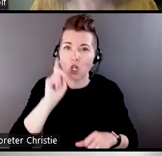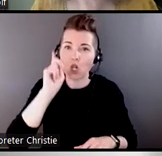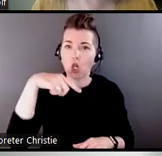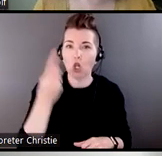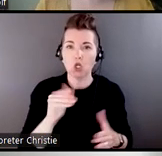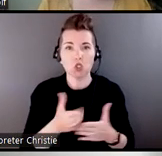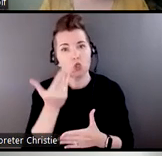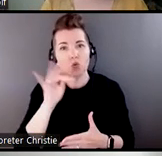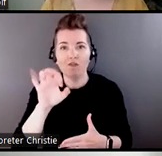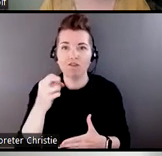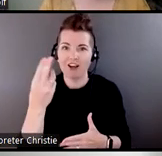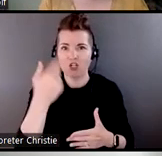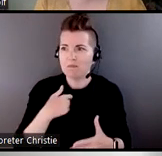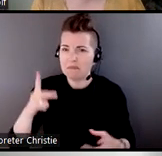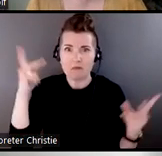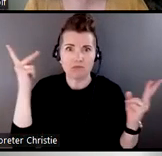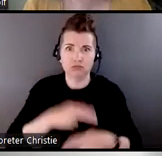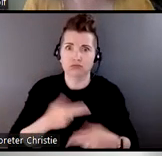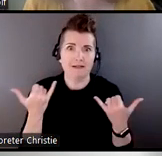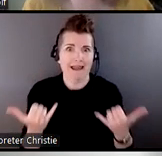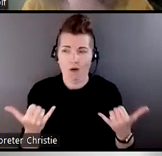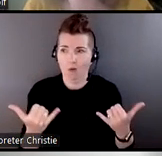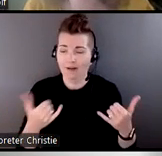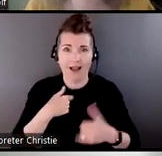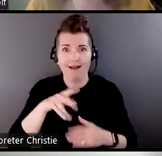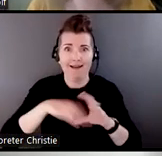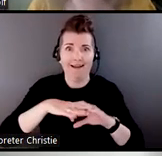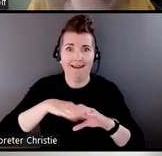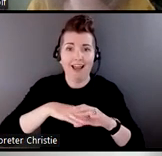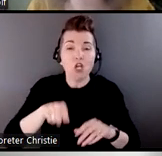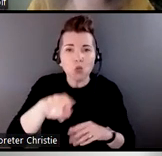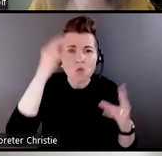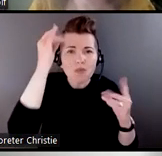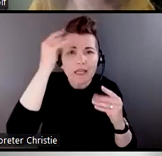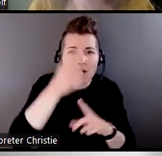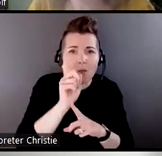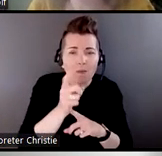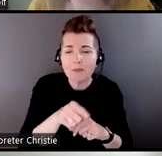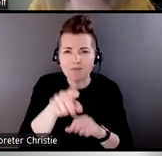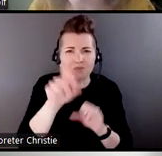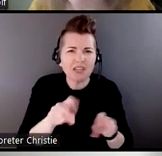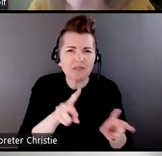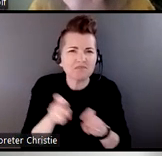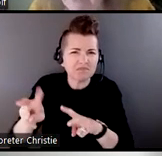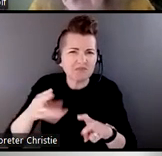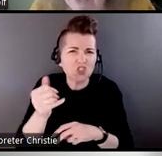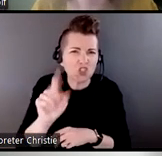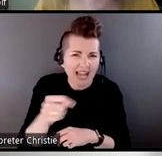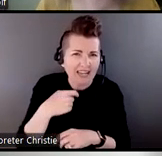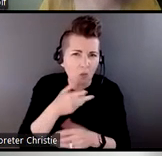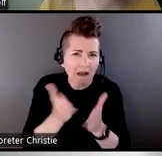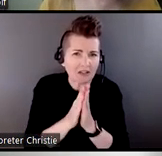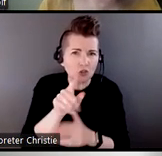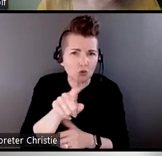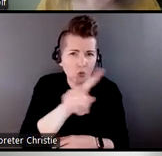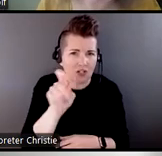Okay, I've been talking for a long time. I'm going to ask you to think about something for a minute. You can make a note if you like. You're welcome to share in the chat. I won't ask you to share